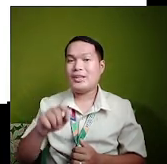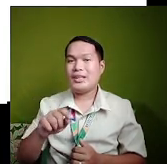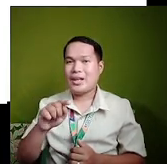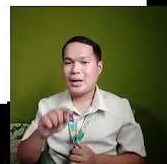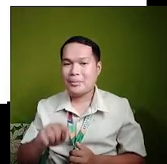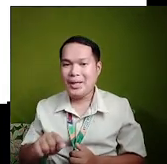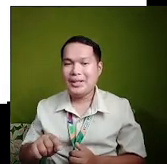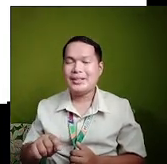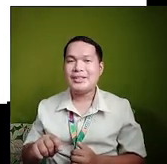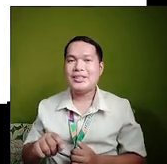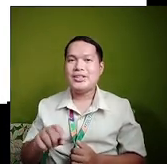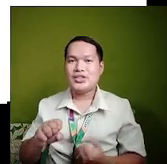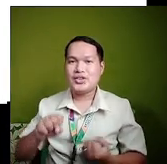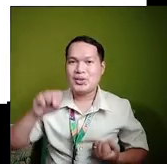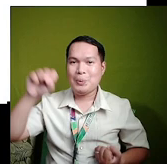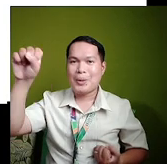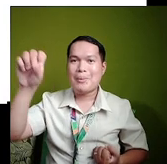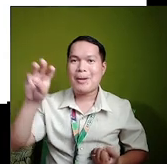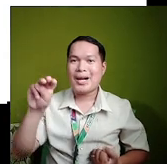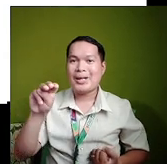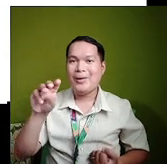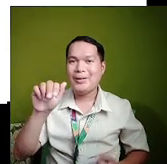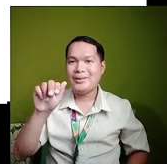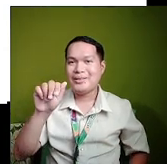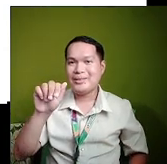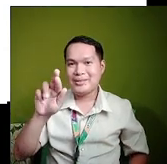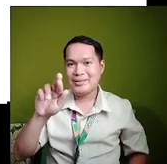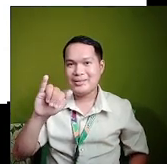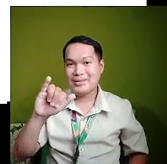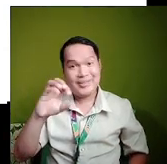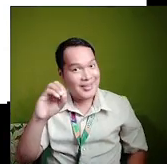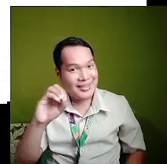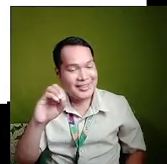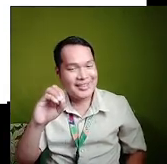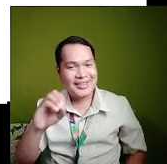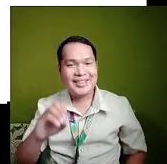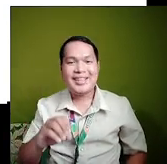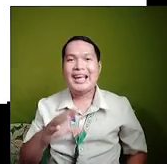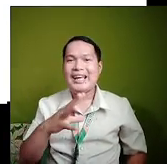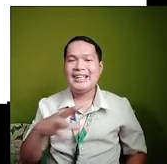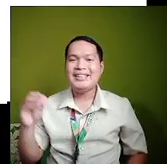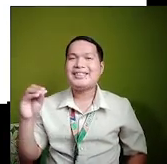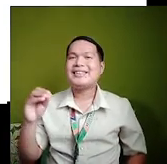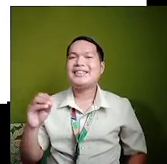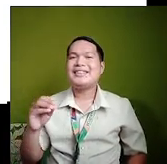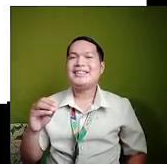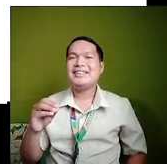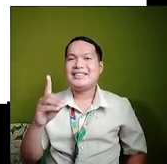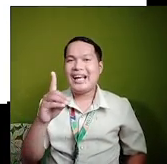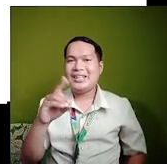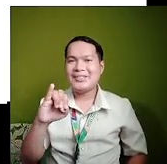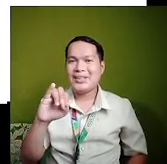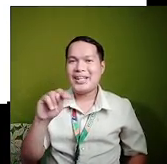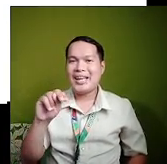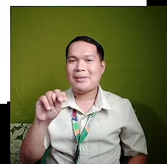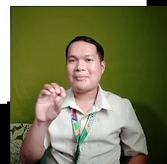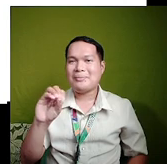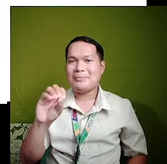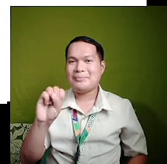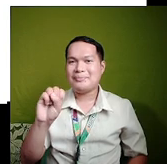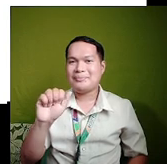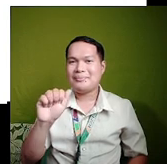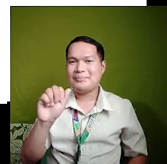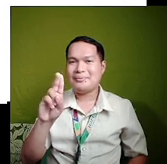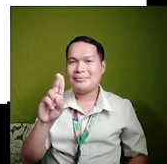Kama Super Mario and Dinosaur Game